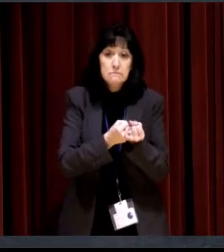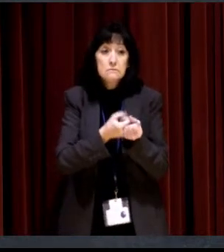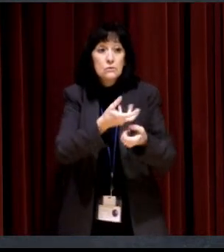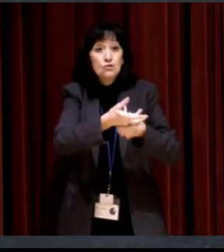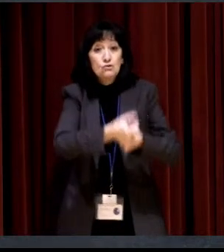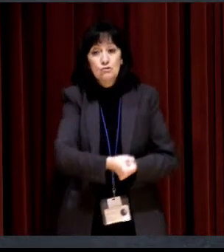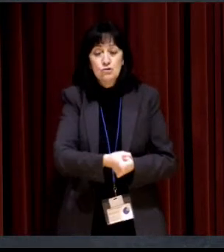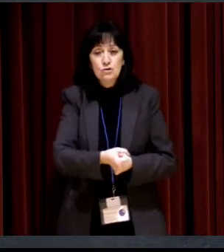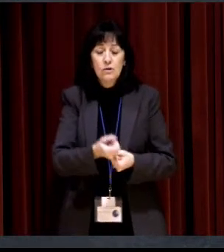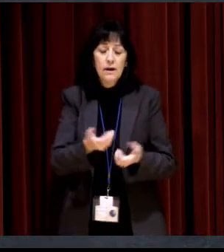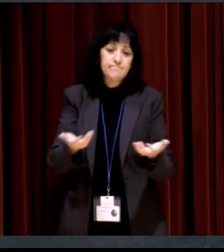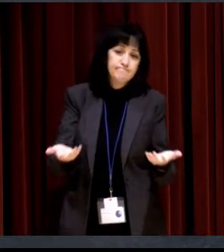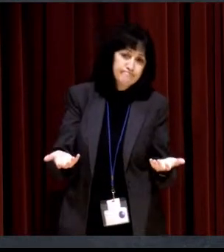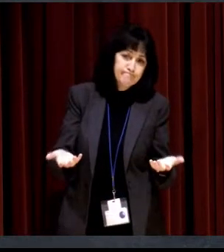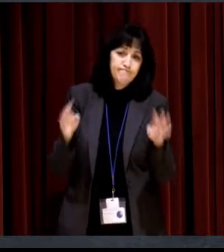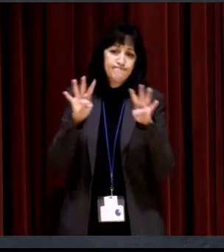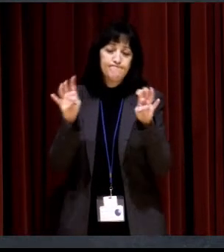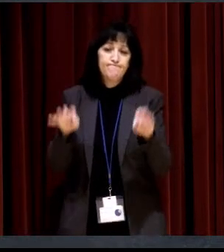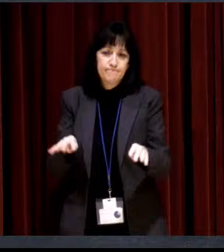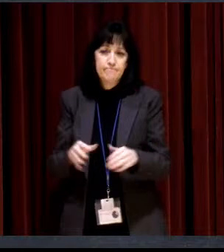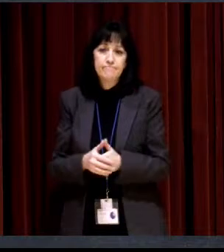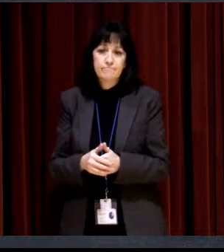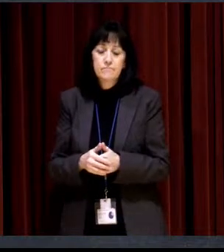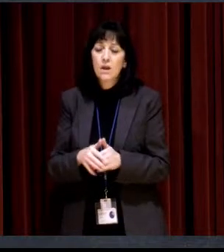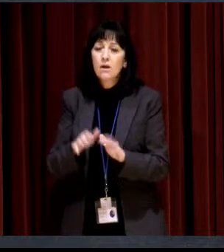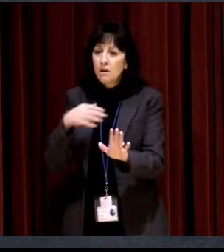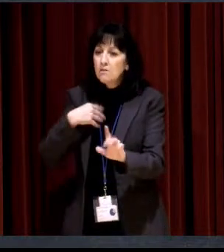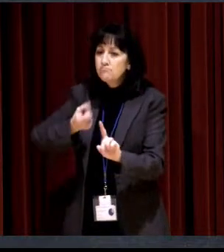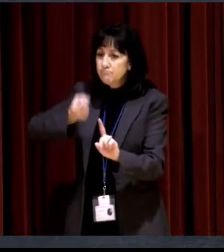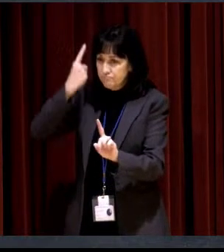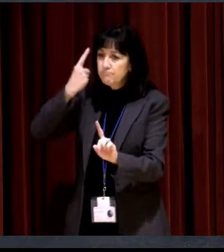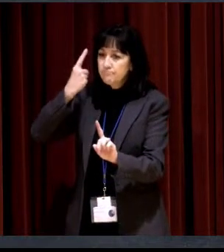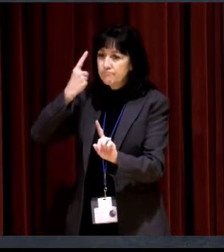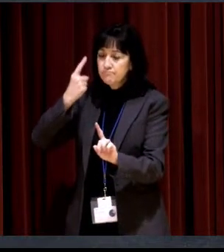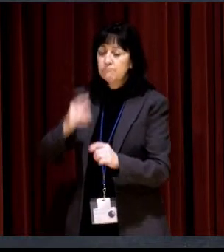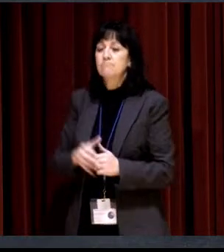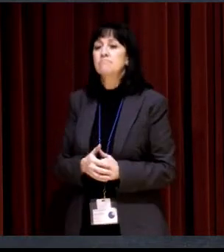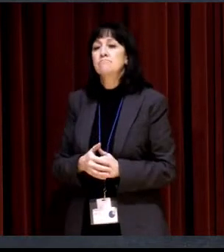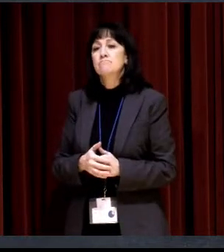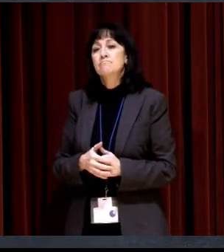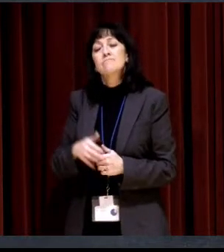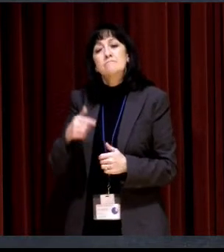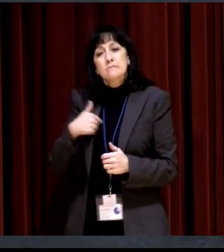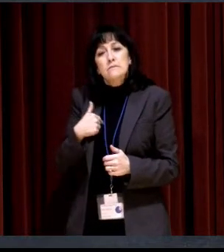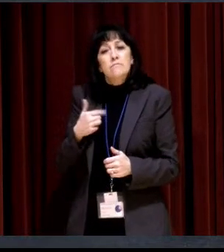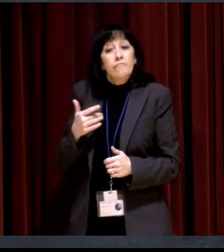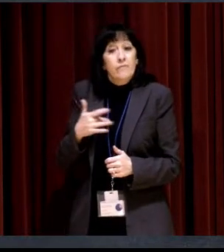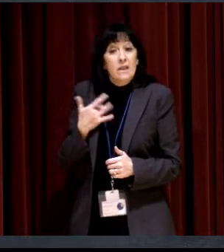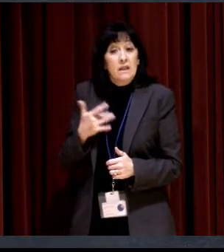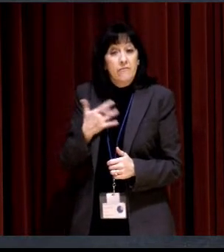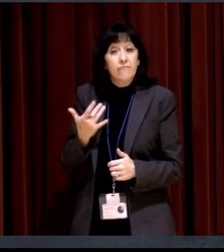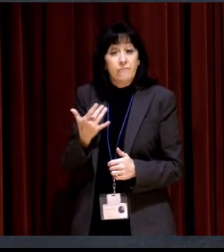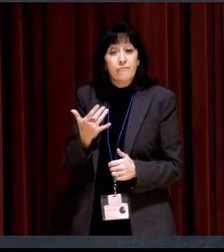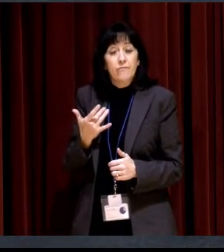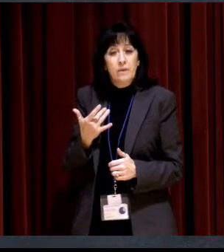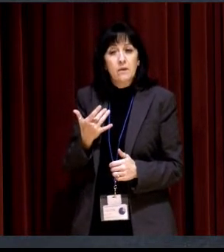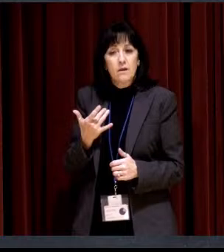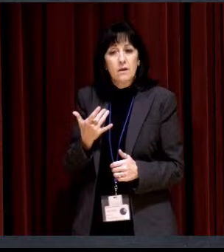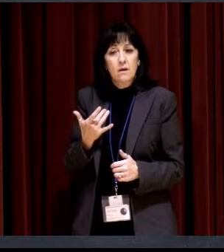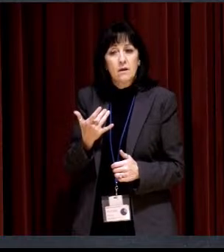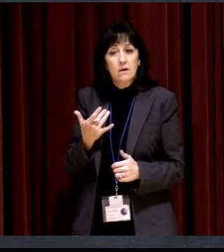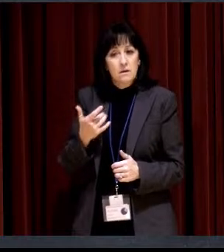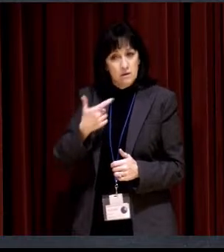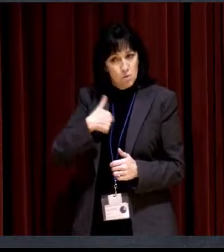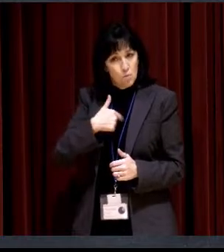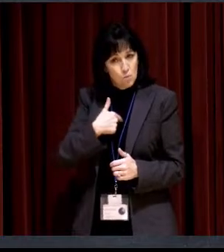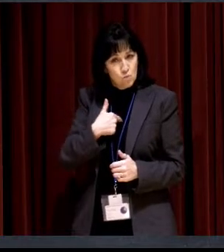do it with people. And so I think that we'll be able to get that support, that trust that